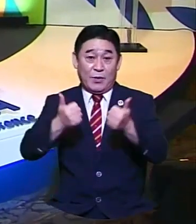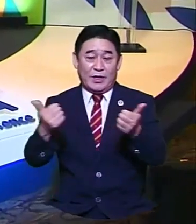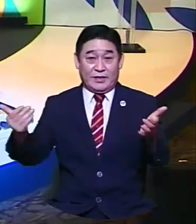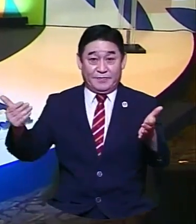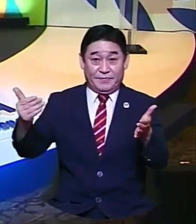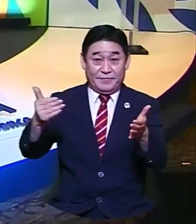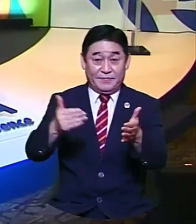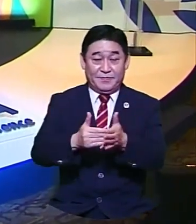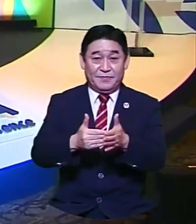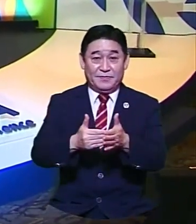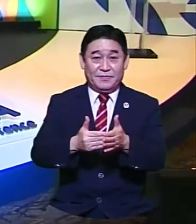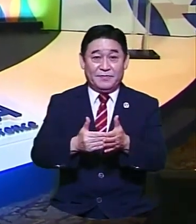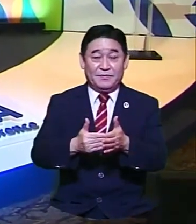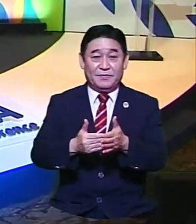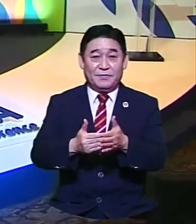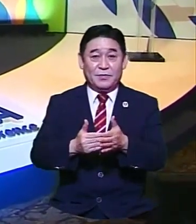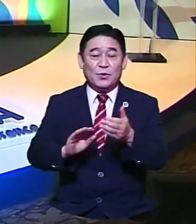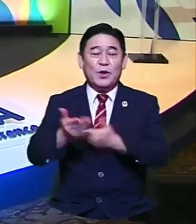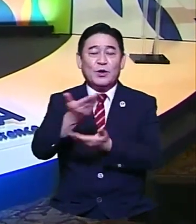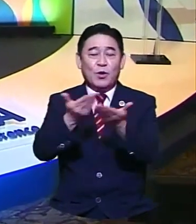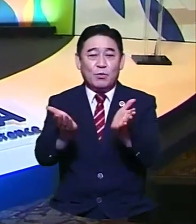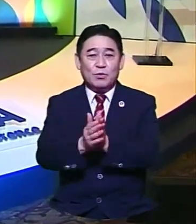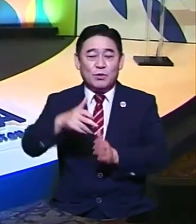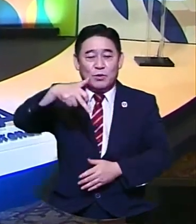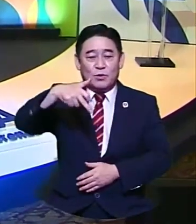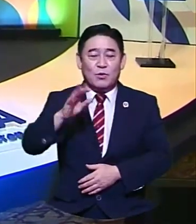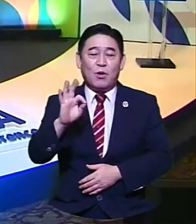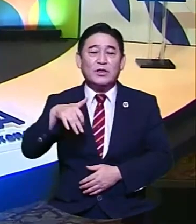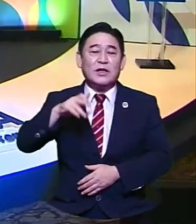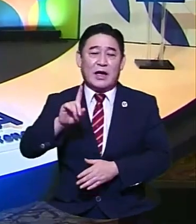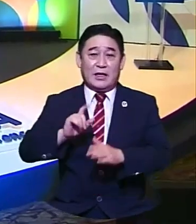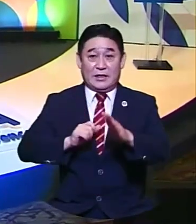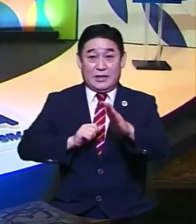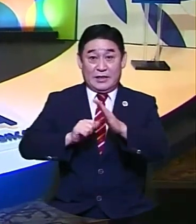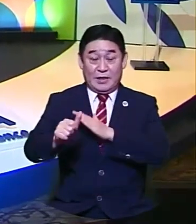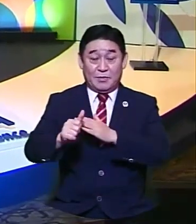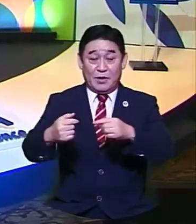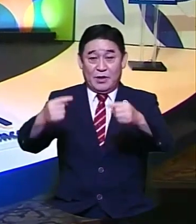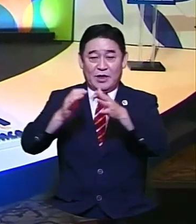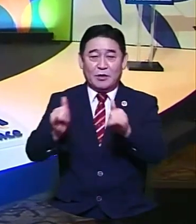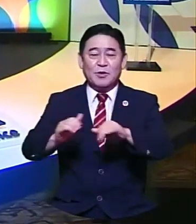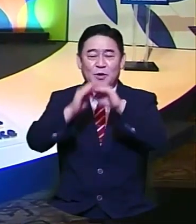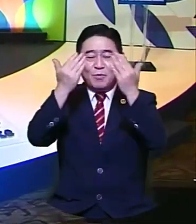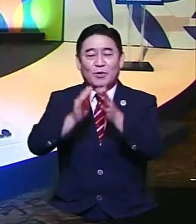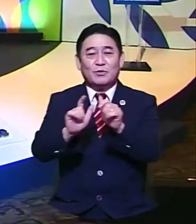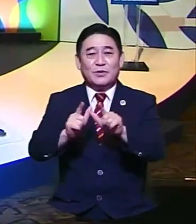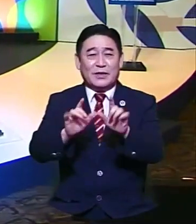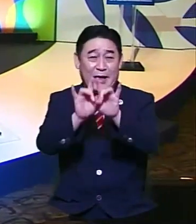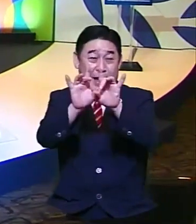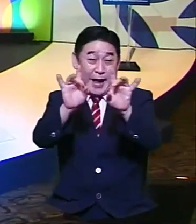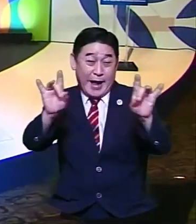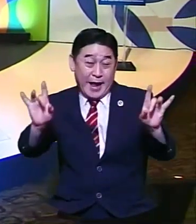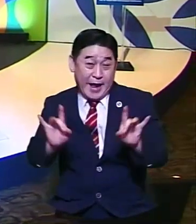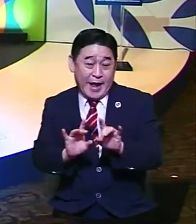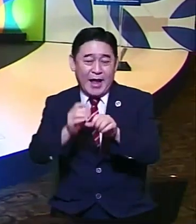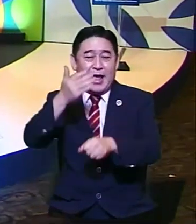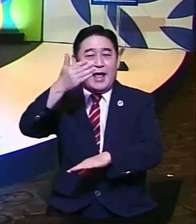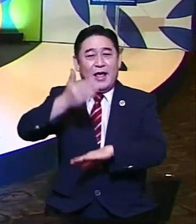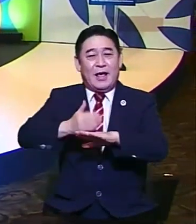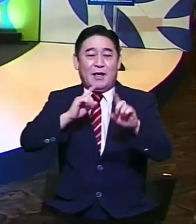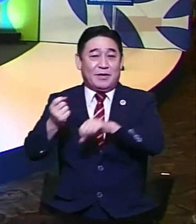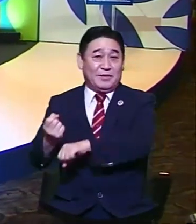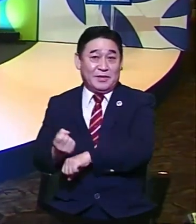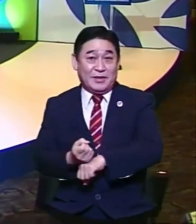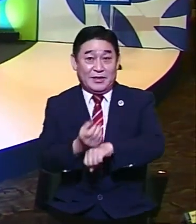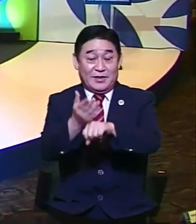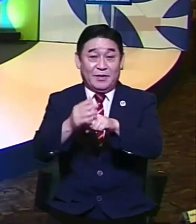Foreign Affairs and KOICA, I would like to thank each and every one of you, especially online audience who have stayed